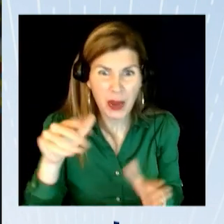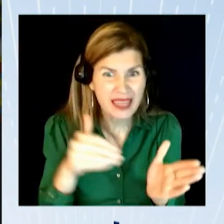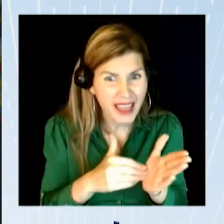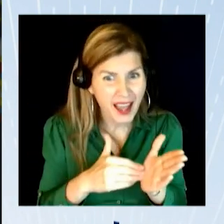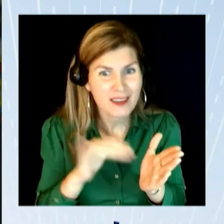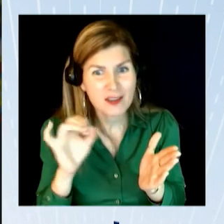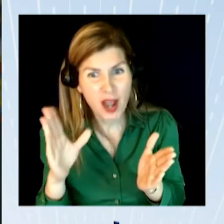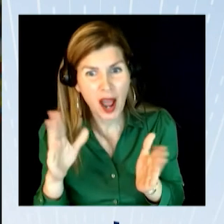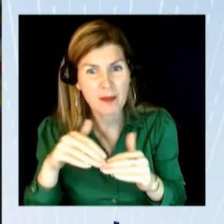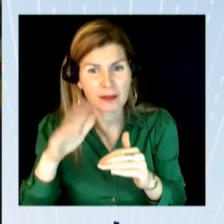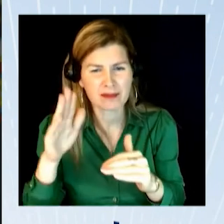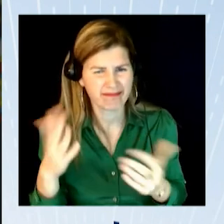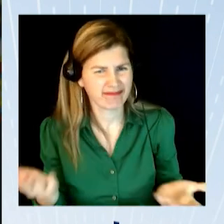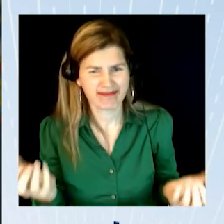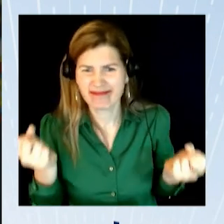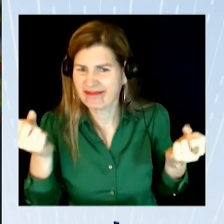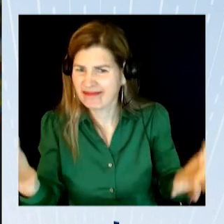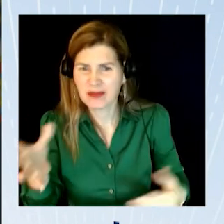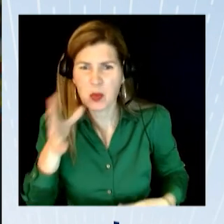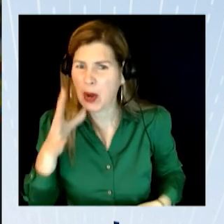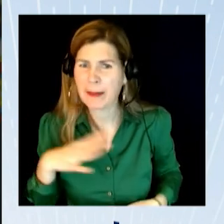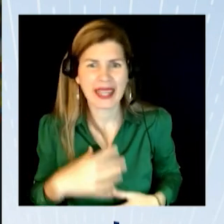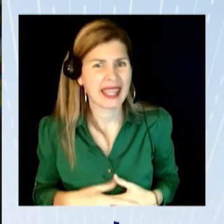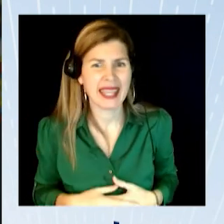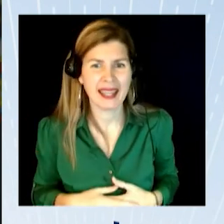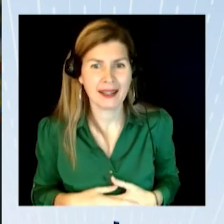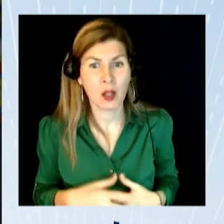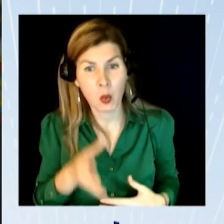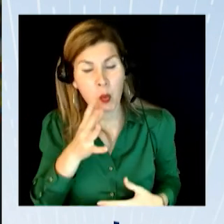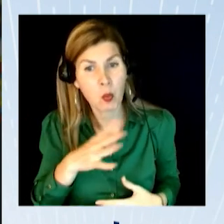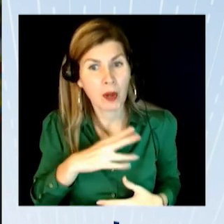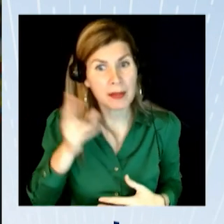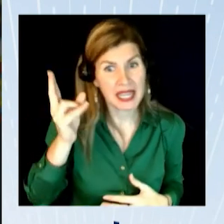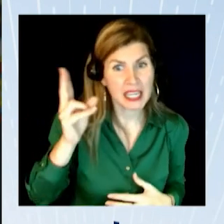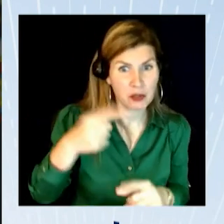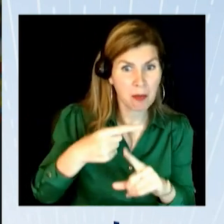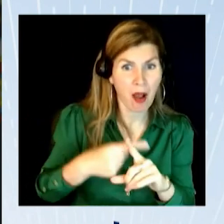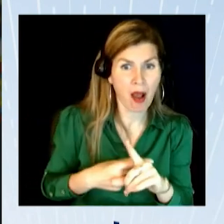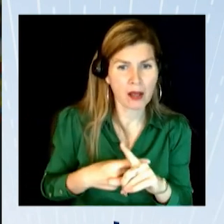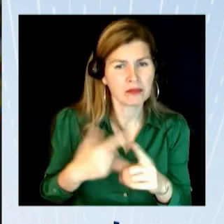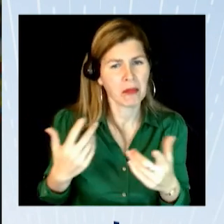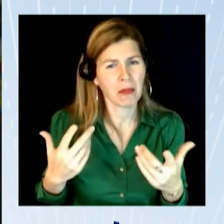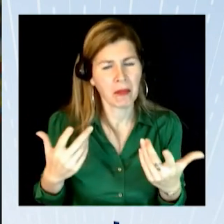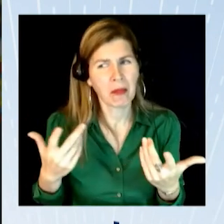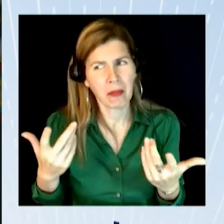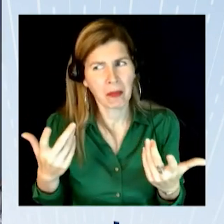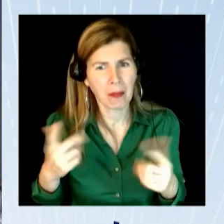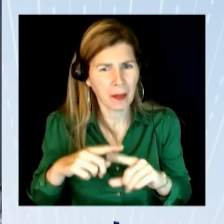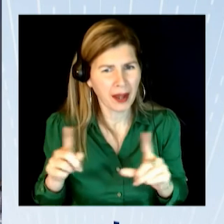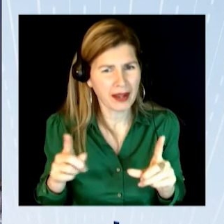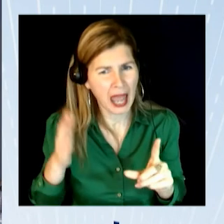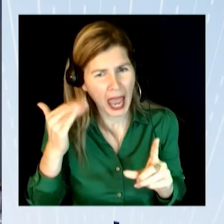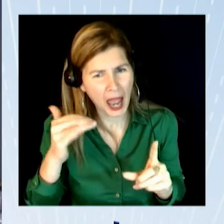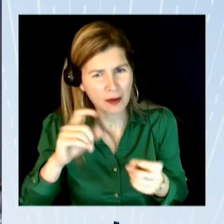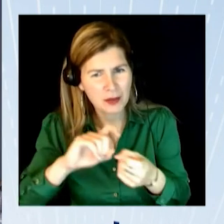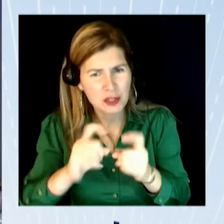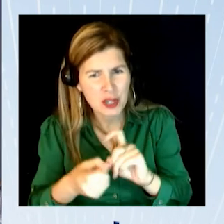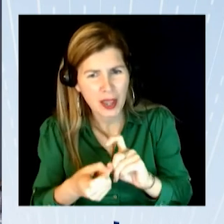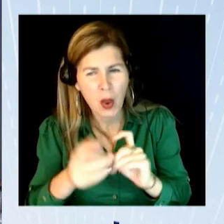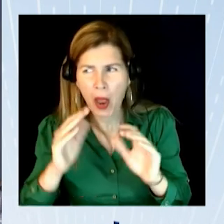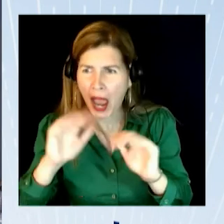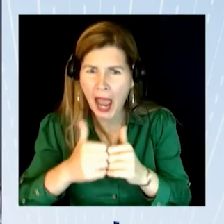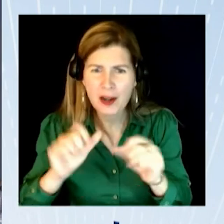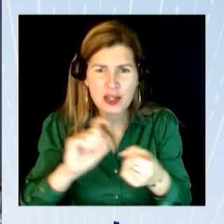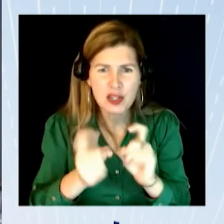see a lot of women here. You know, the Women's History Celebration was spinning around a very small area. I said, how do we change that? And he said, well, what are